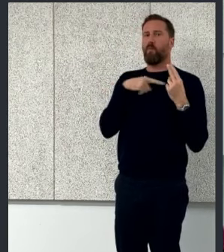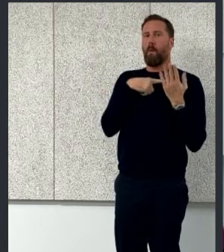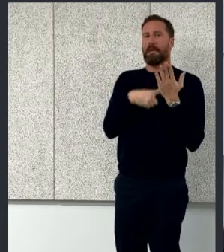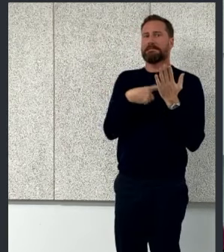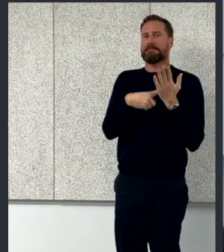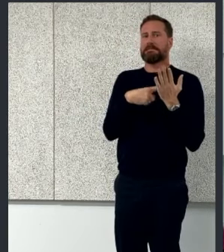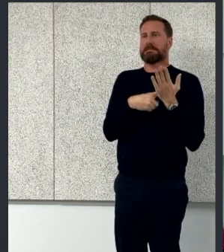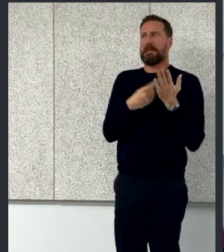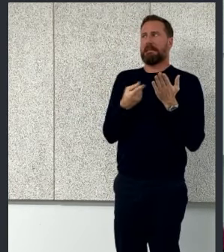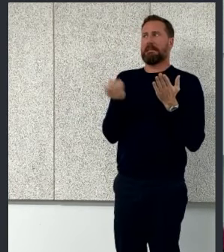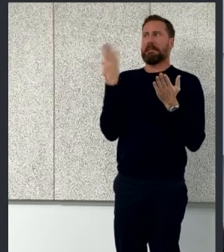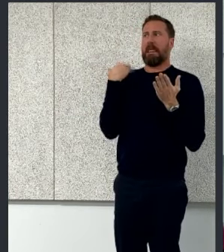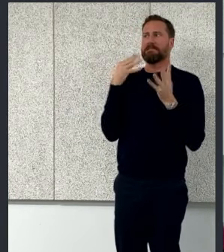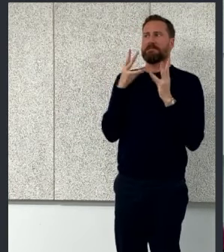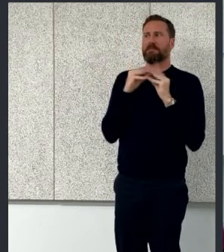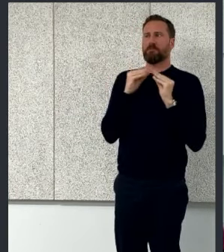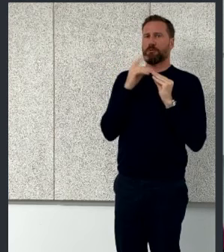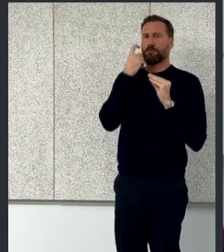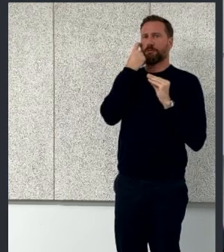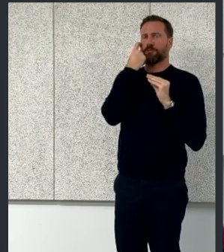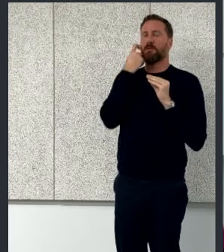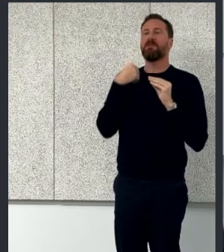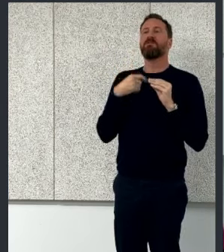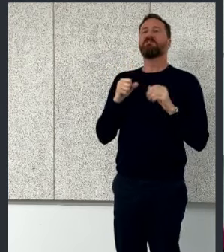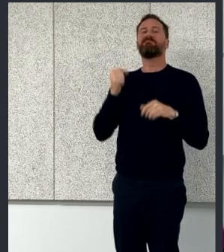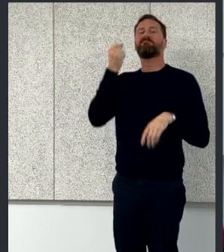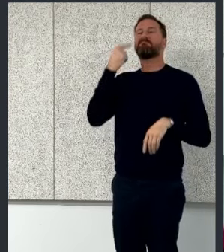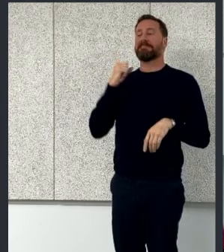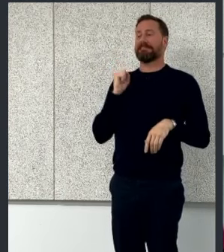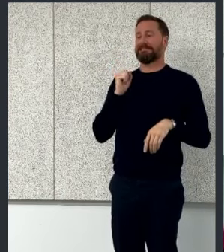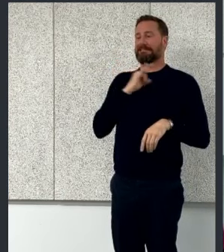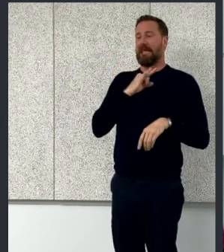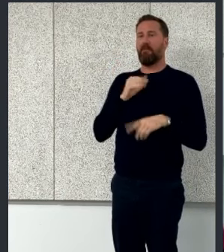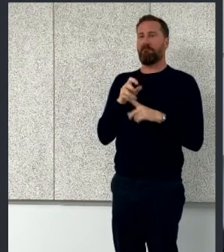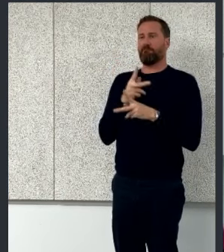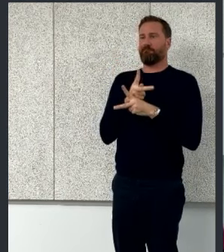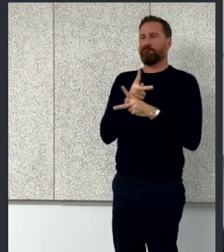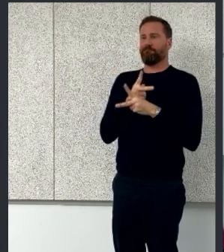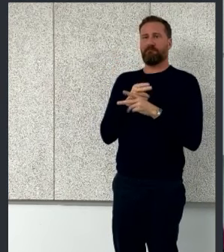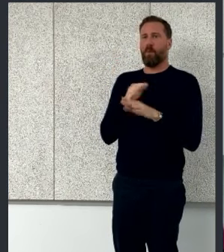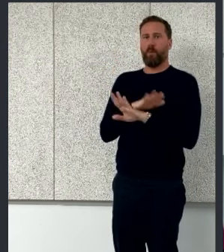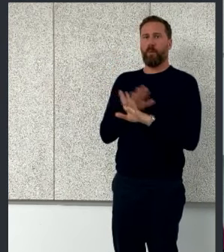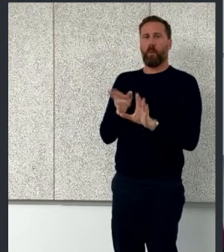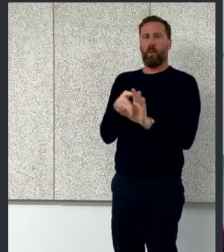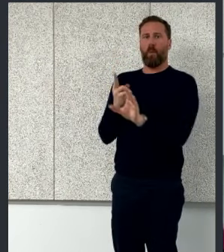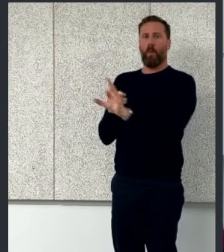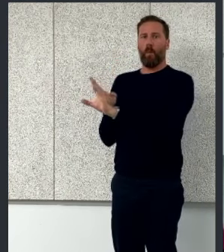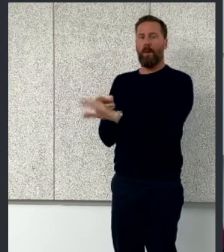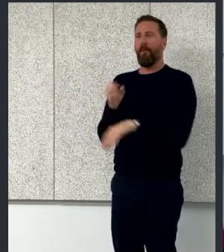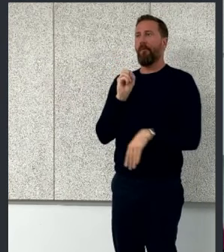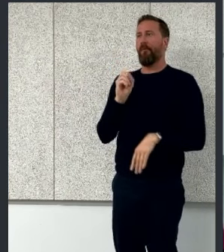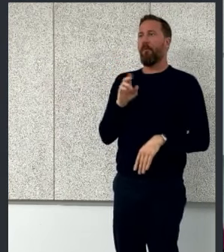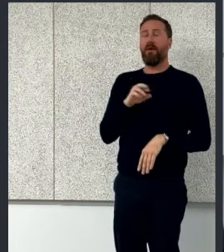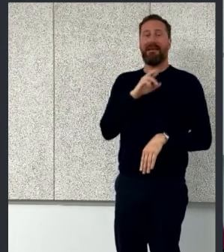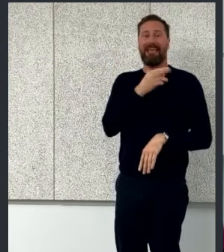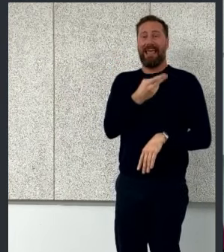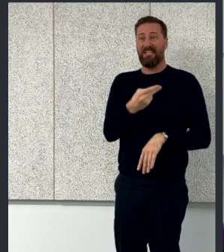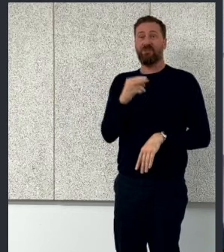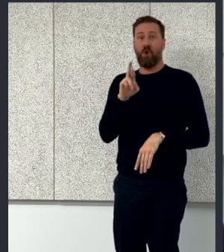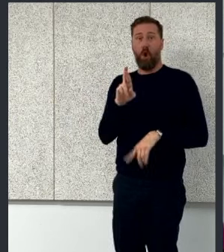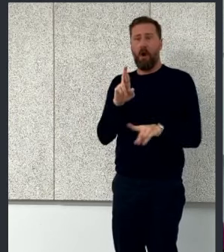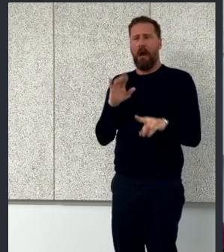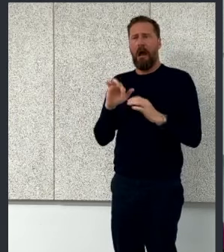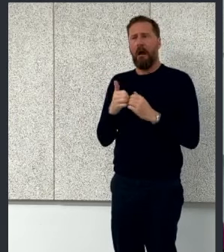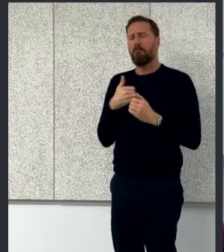retention, HR, people who work at these organizations, and talking a little bit about how do